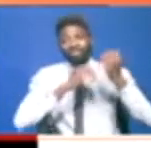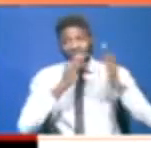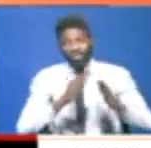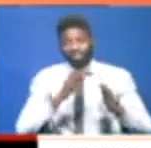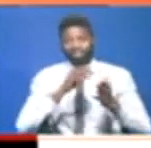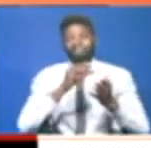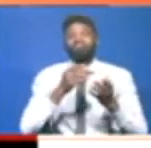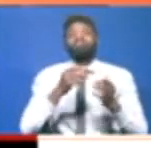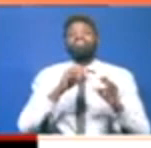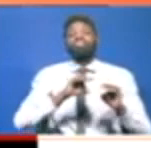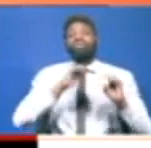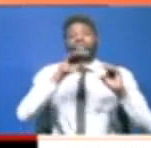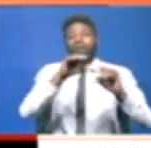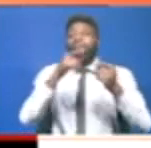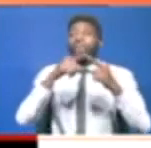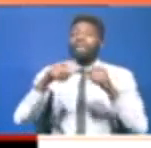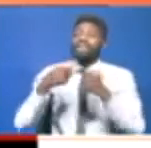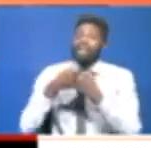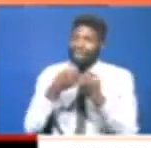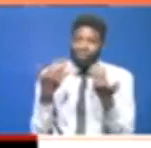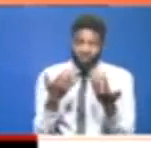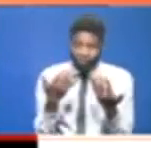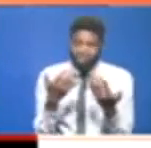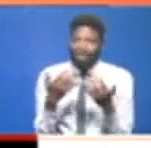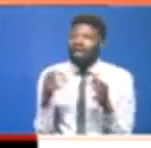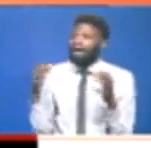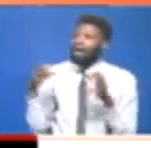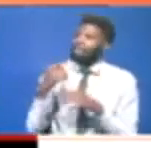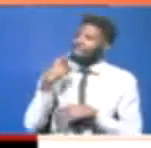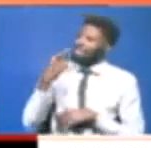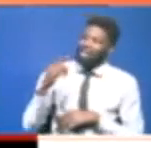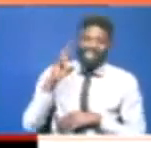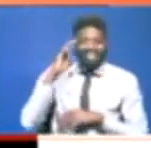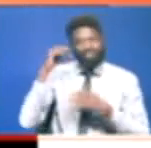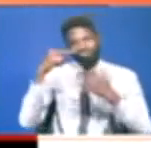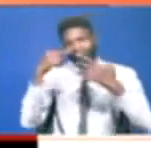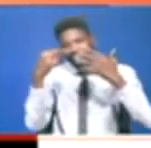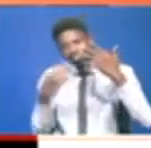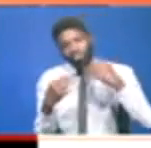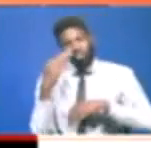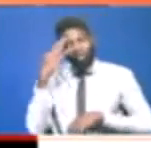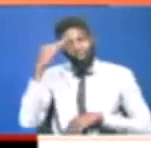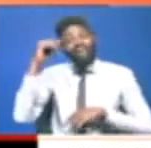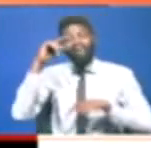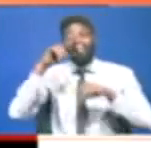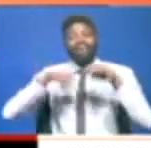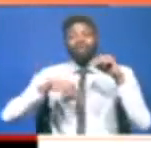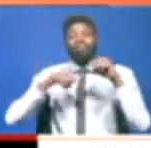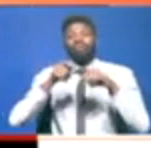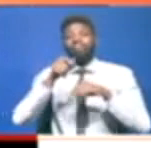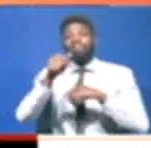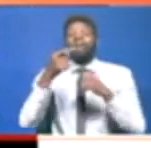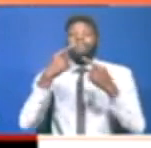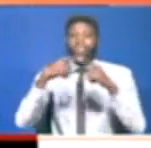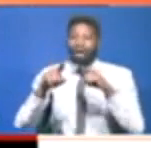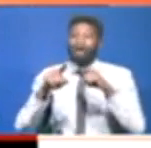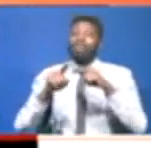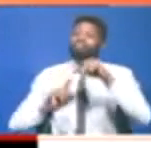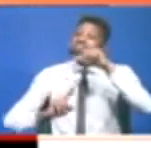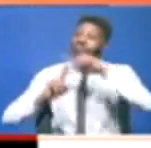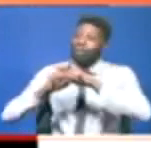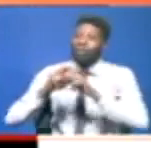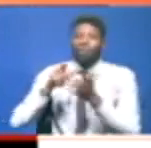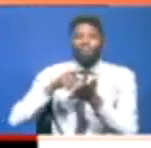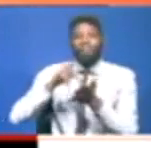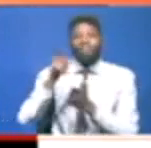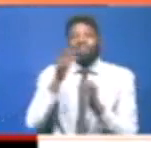a number of reasons why they're not able to remit, but now they come up with a payment plan on how they're going to meet the remittances that